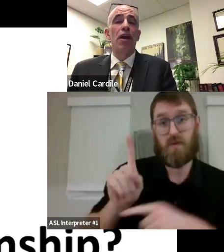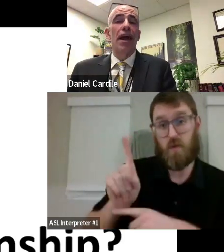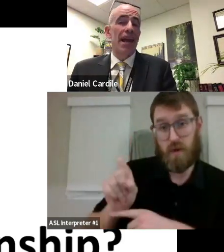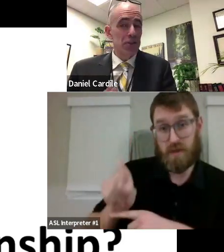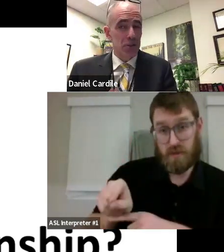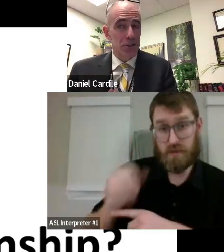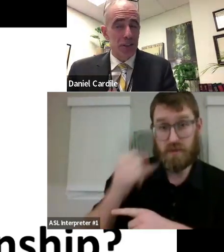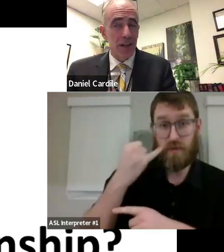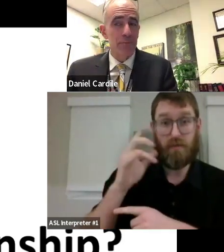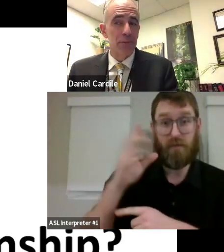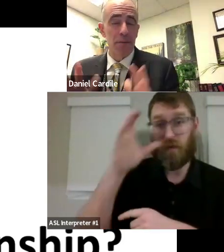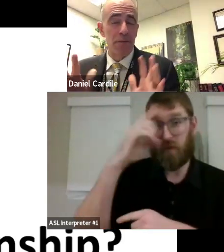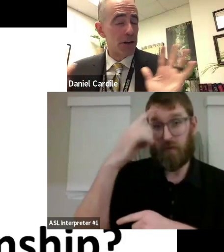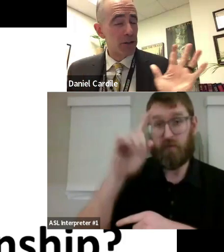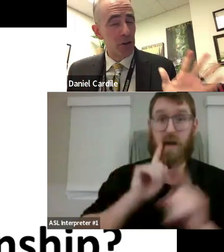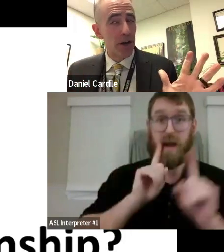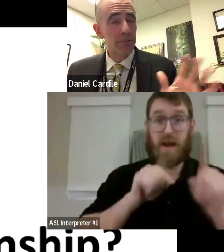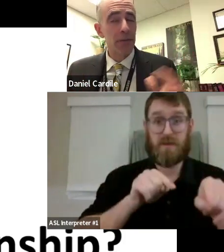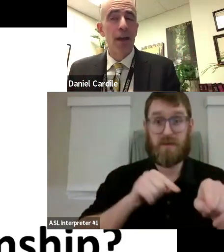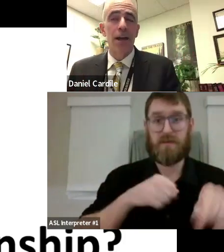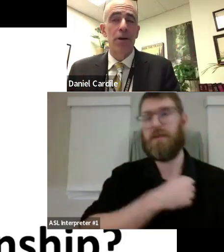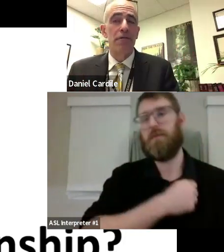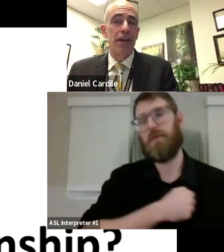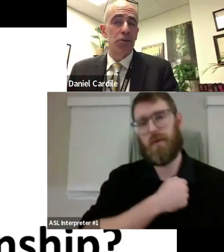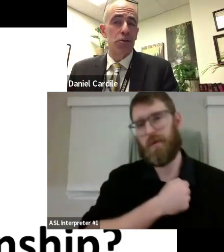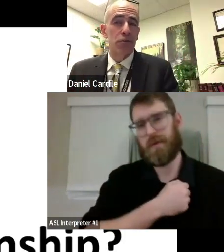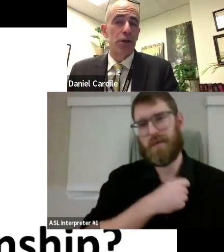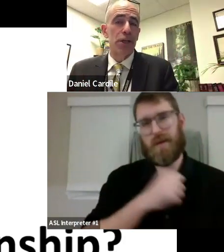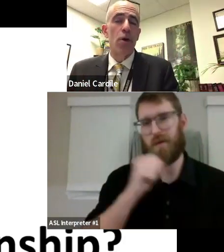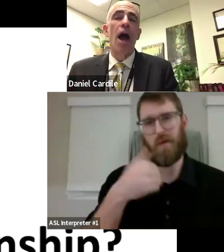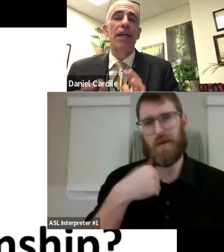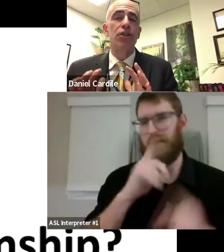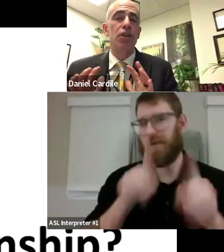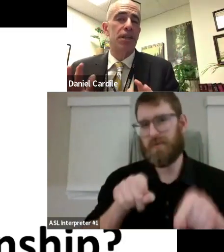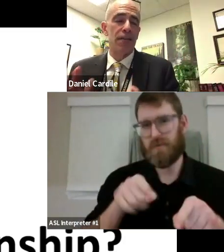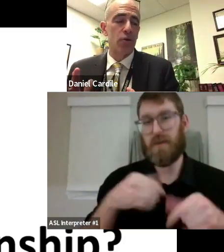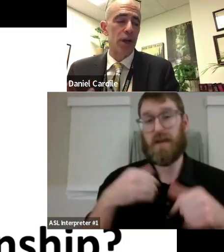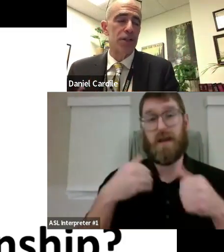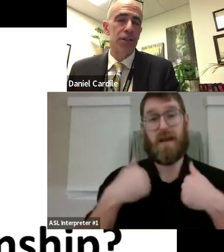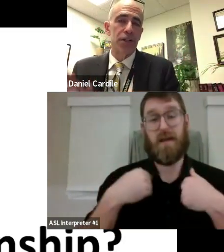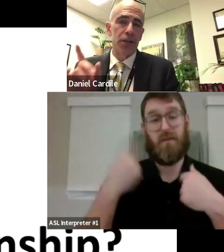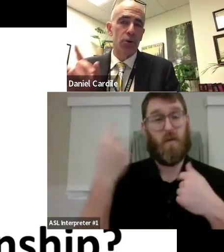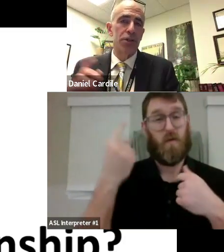you're looking for answers tonight, I'm very sorry. I don't have answers for you. I